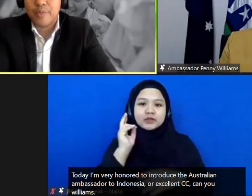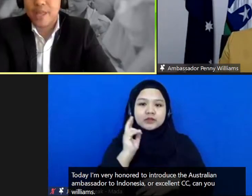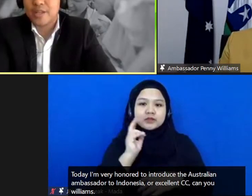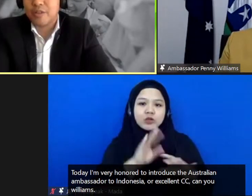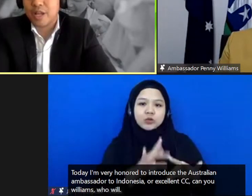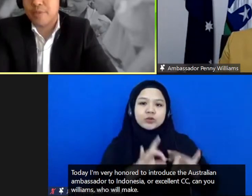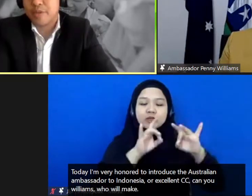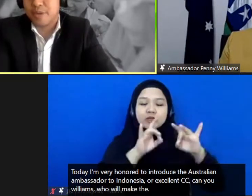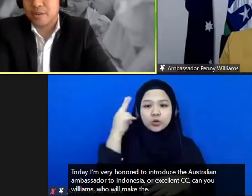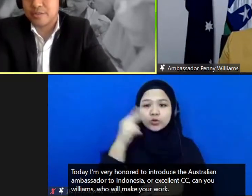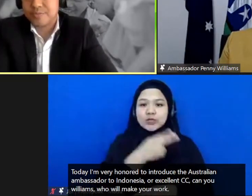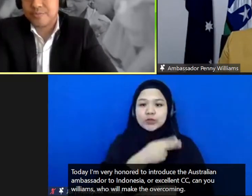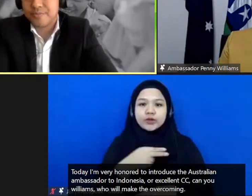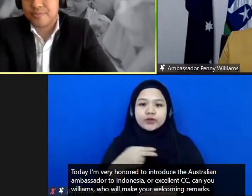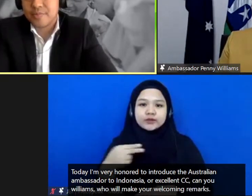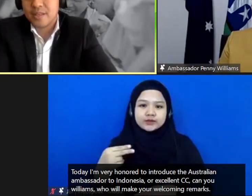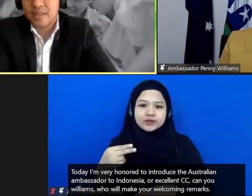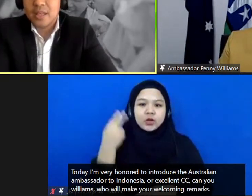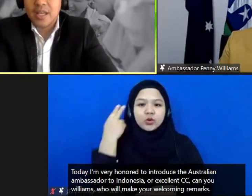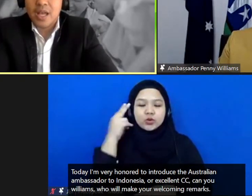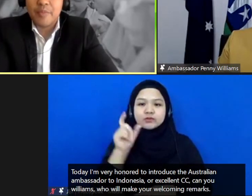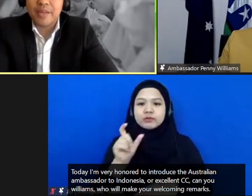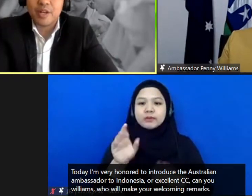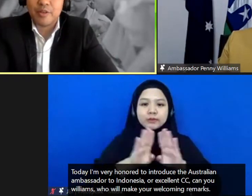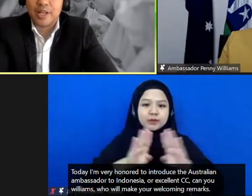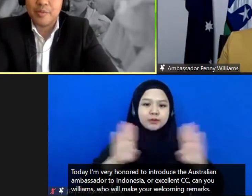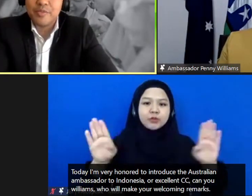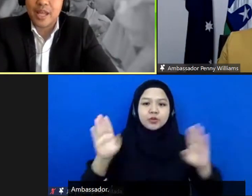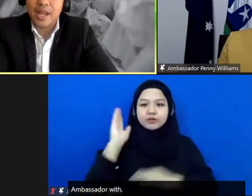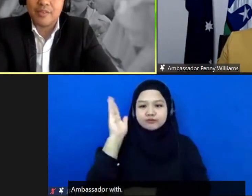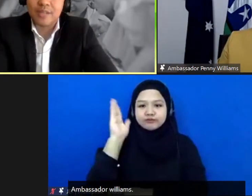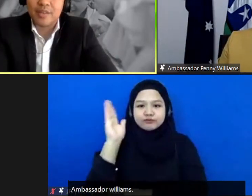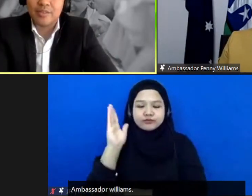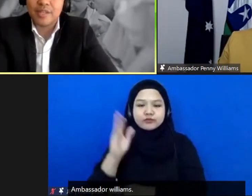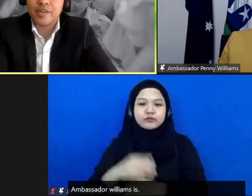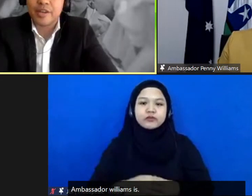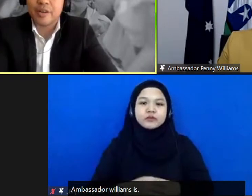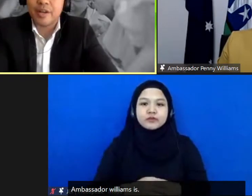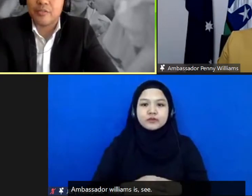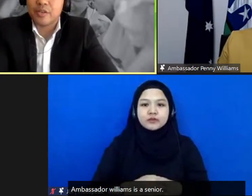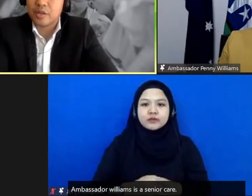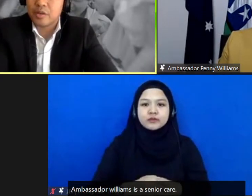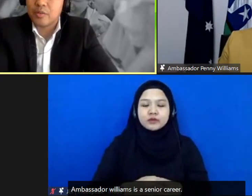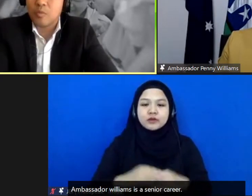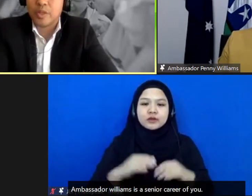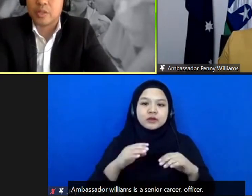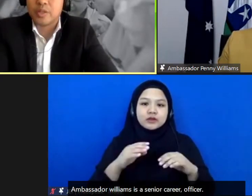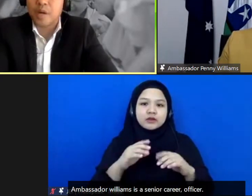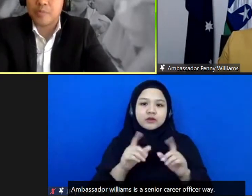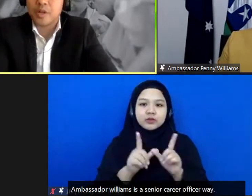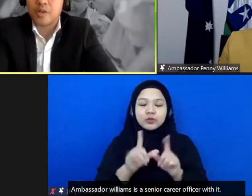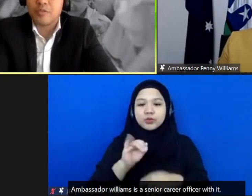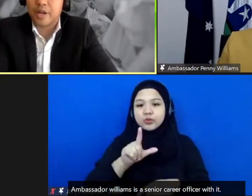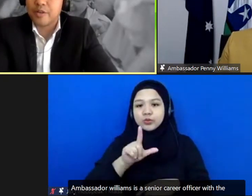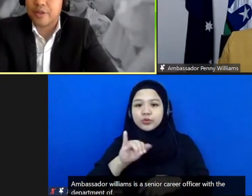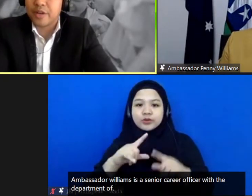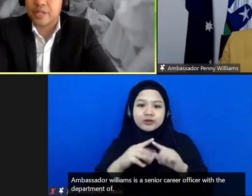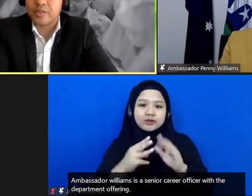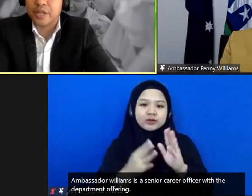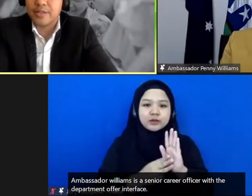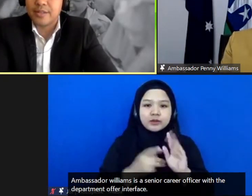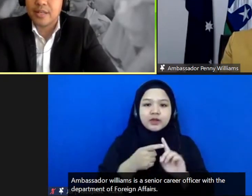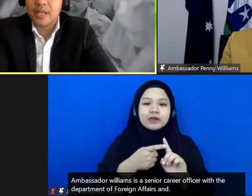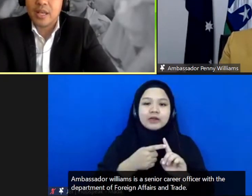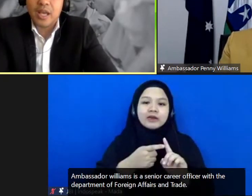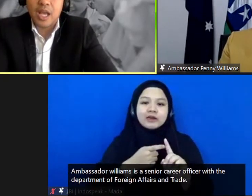who will make the welcoming remarks. Ambassador Williams is a senior career officer with the Department of Foreign Affairs